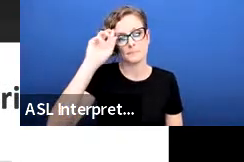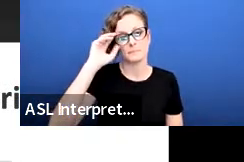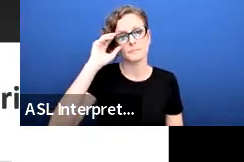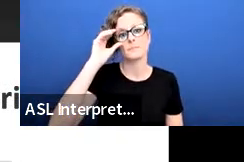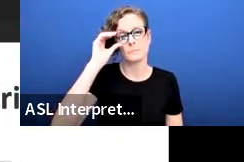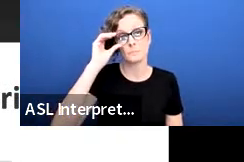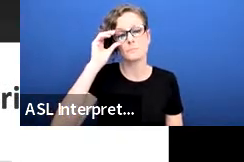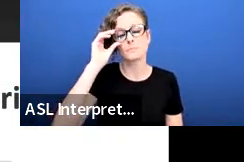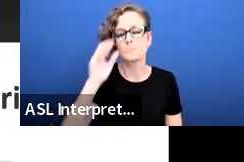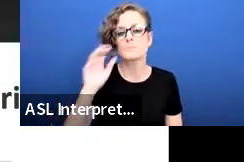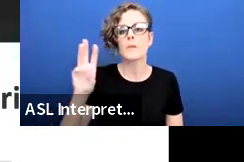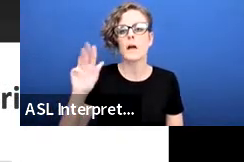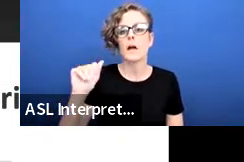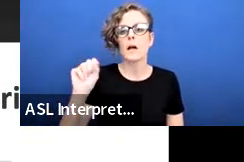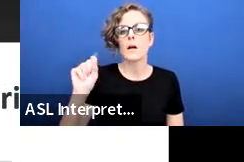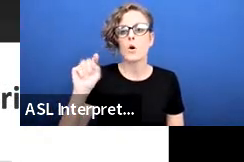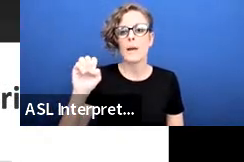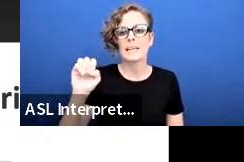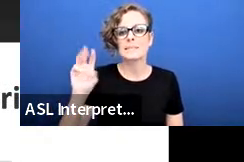This is our wastewater.